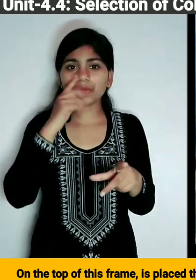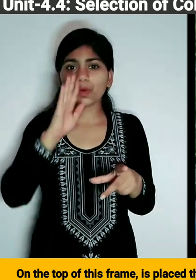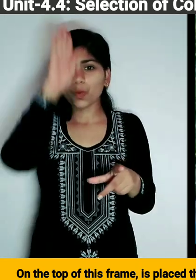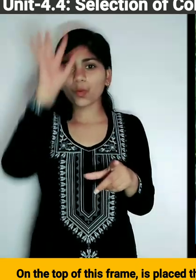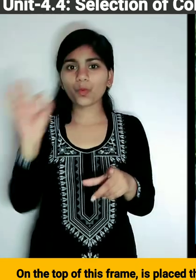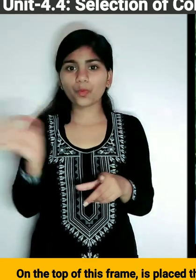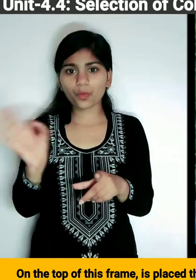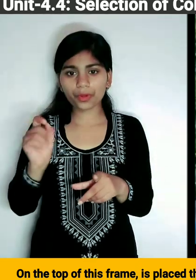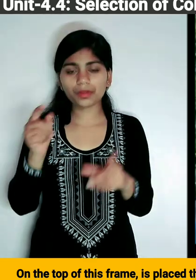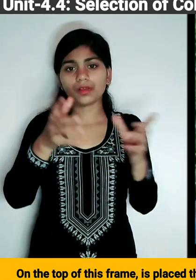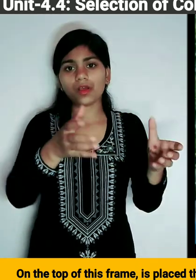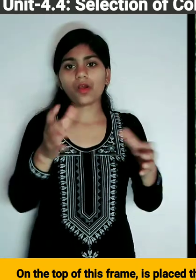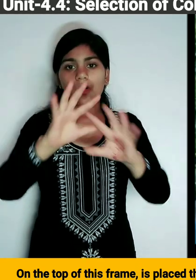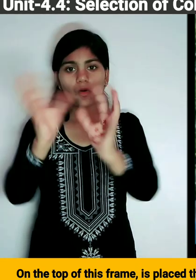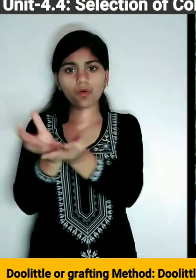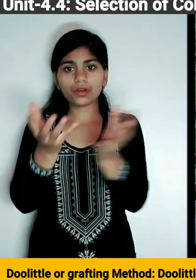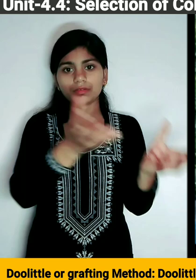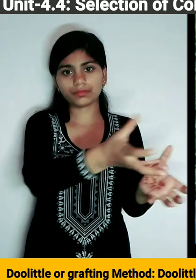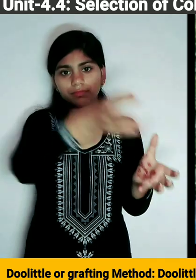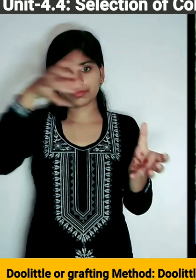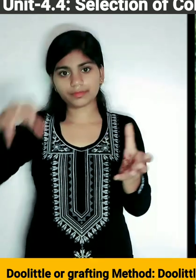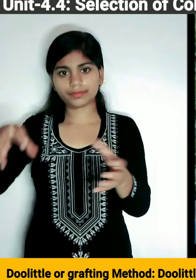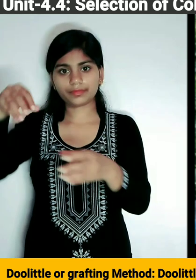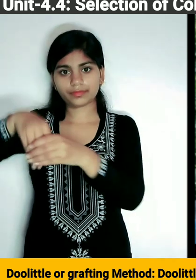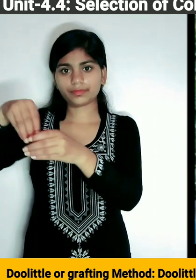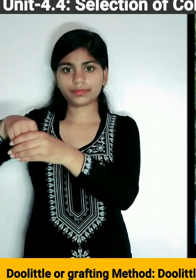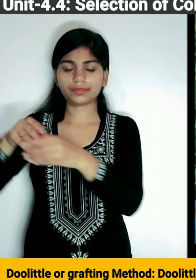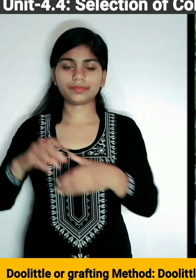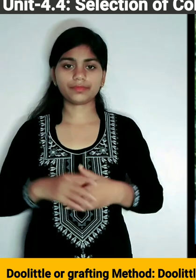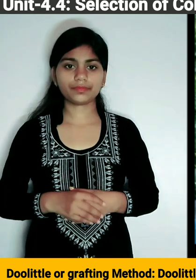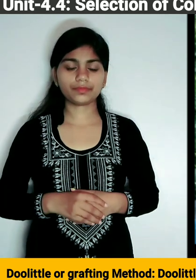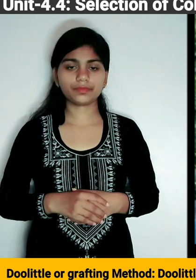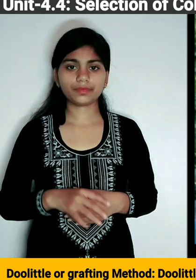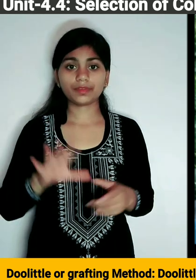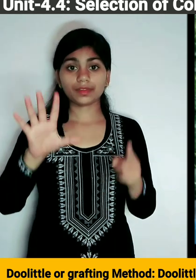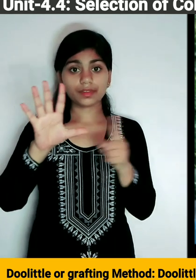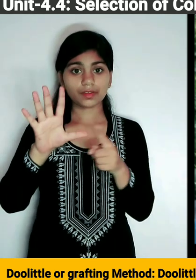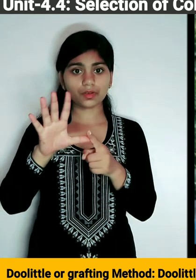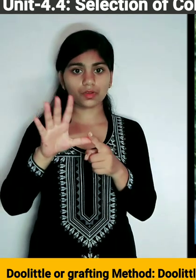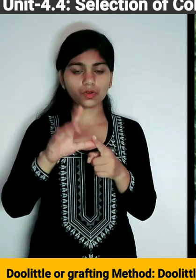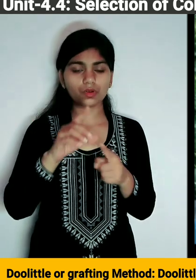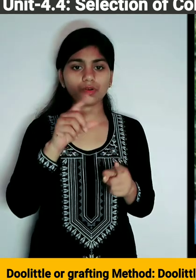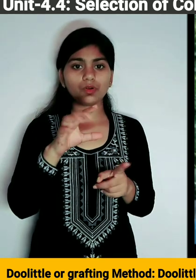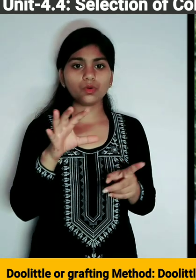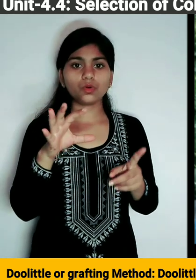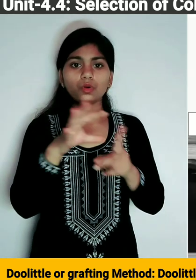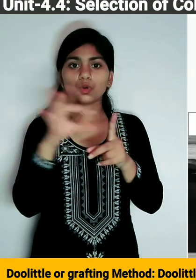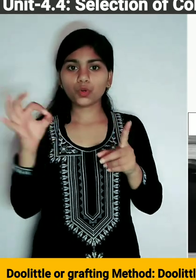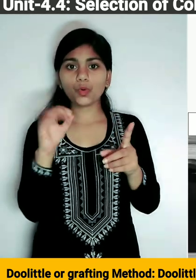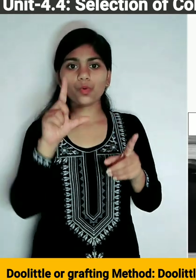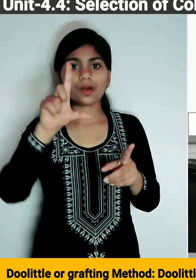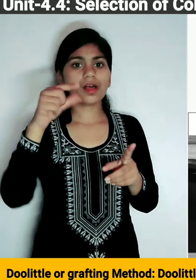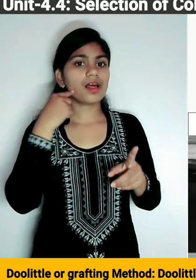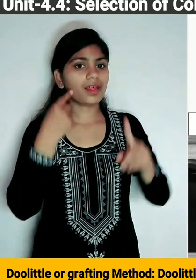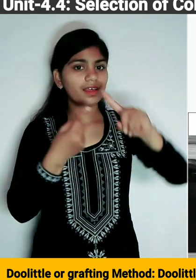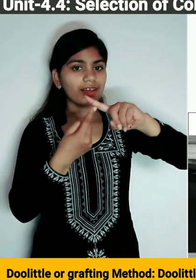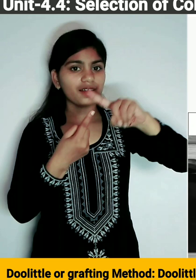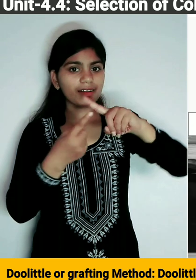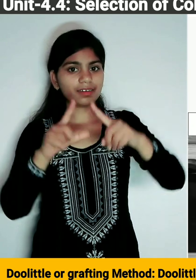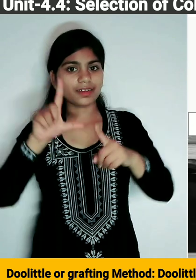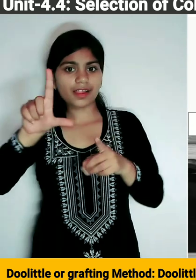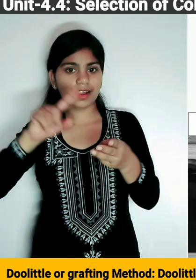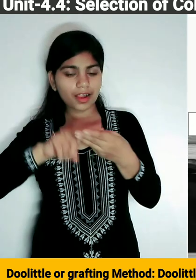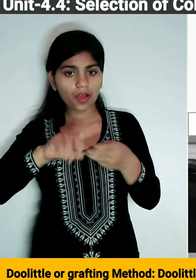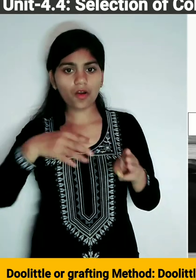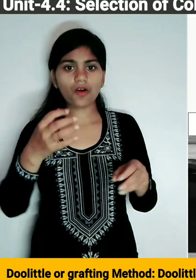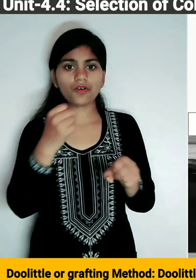colonies. Number 5. Doolittle or grafting method. Doolittle or